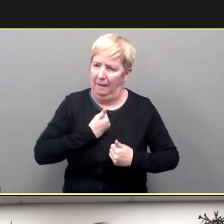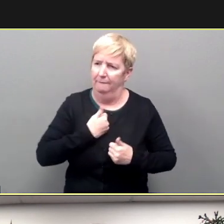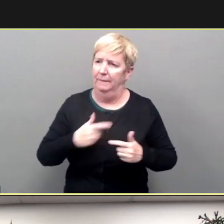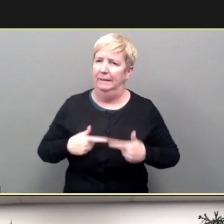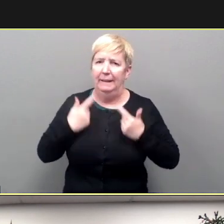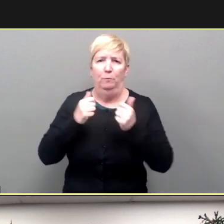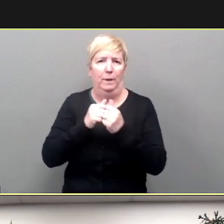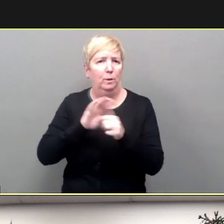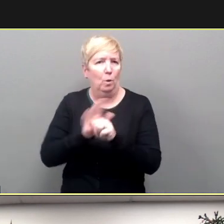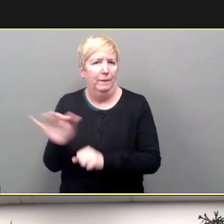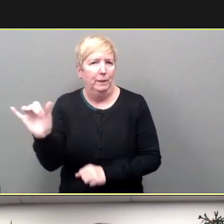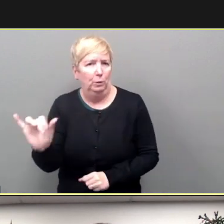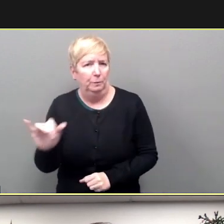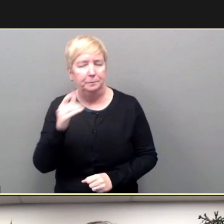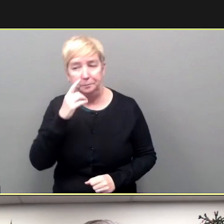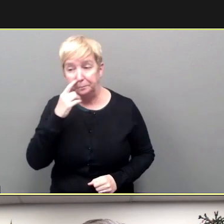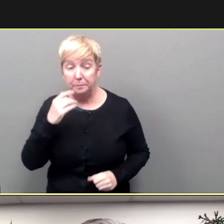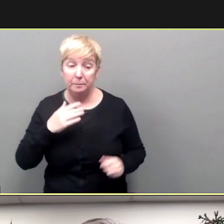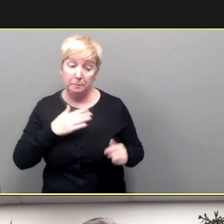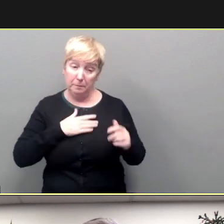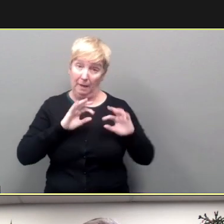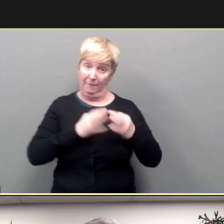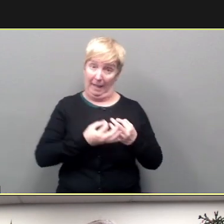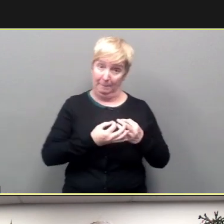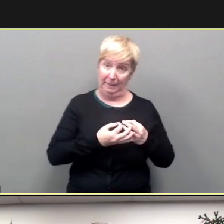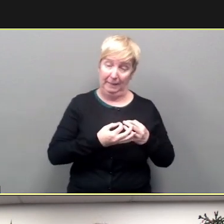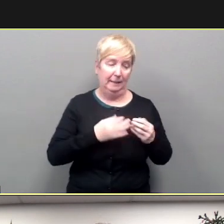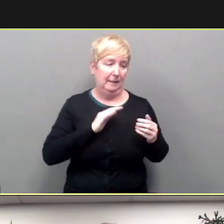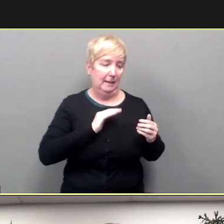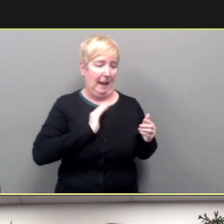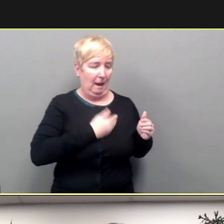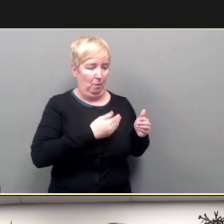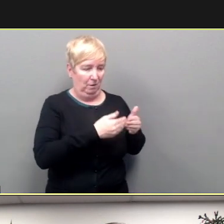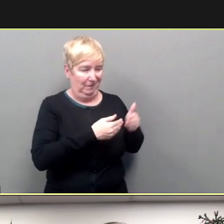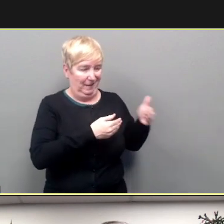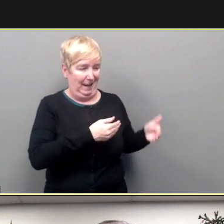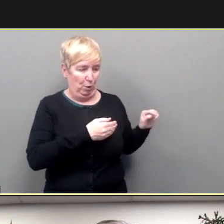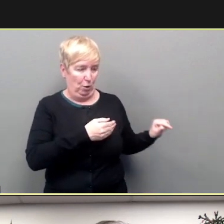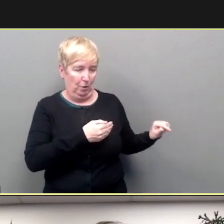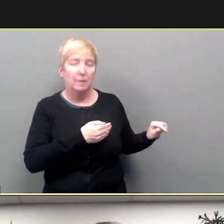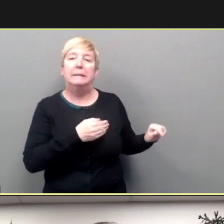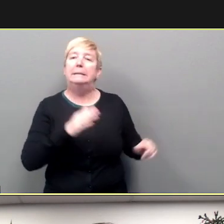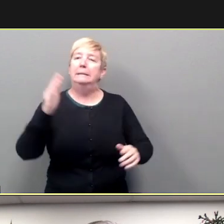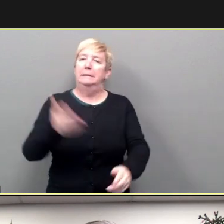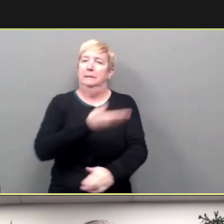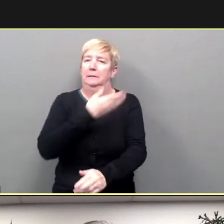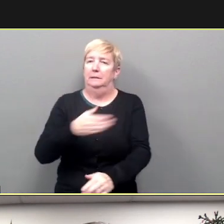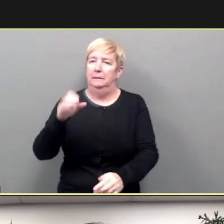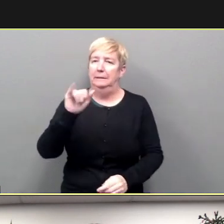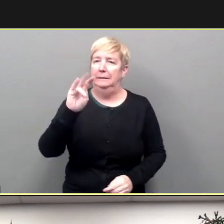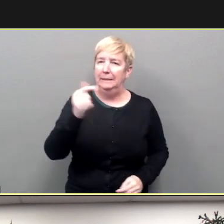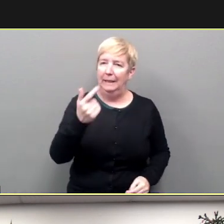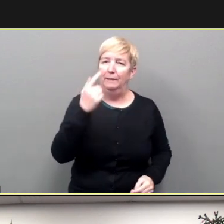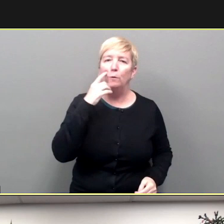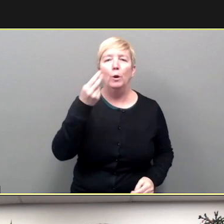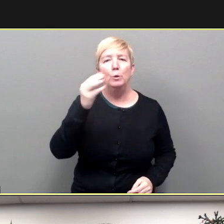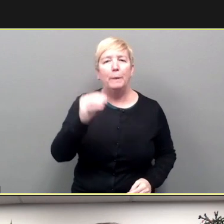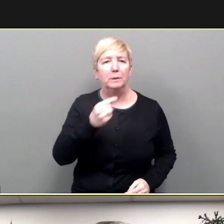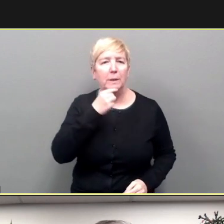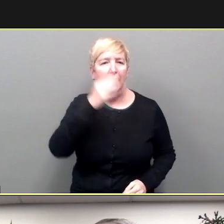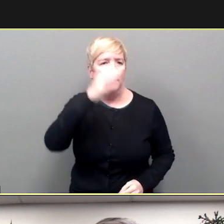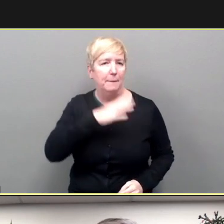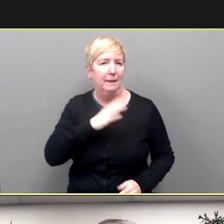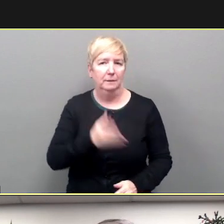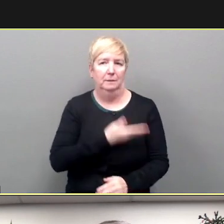family, because our next door neighbor is one of the singers in the New Mexico Gay Men's Chorus, we have been